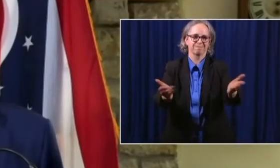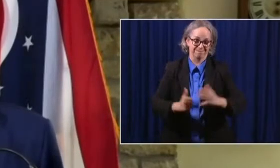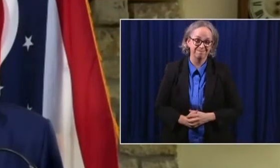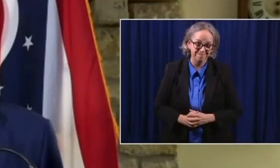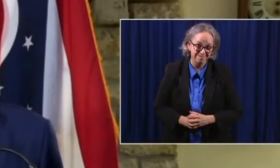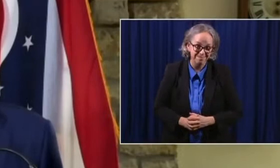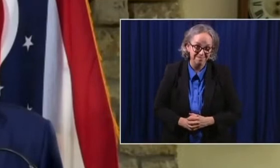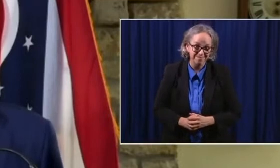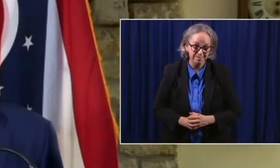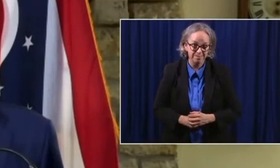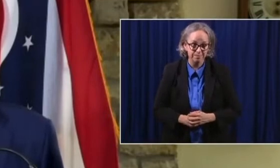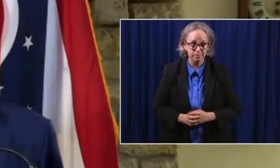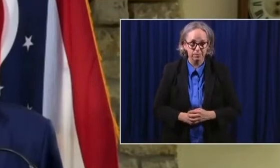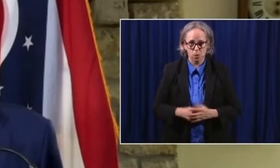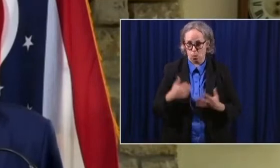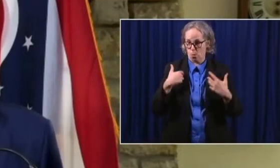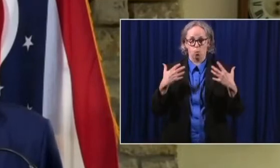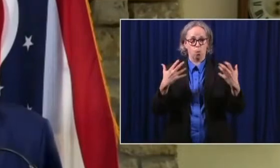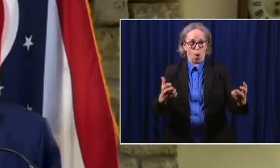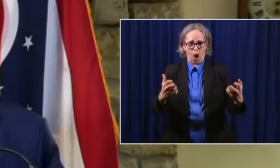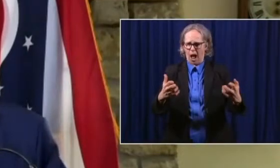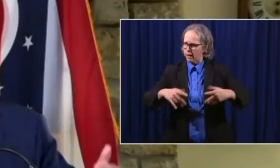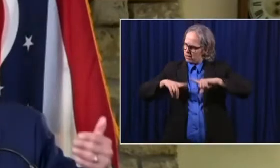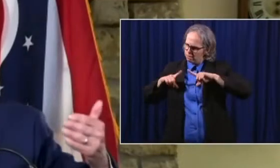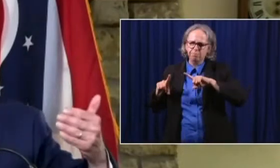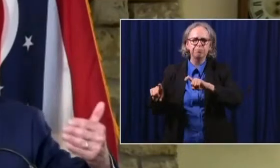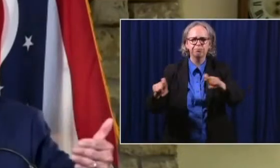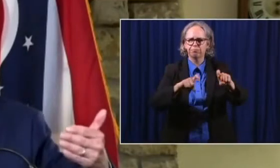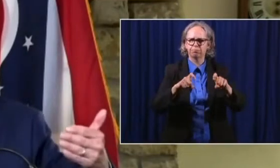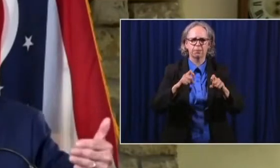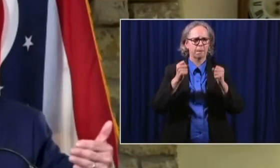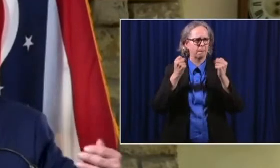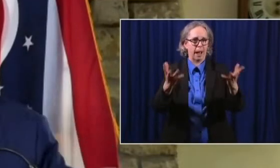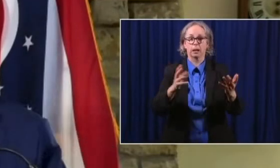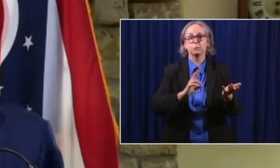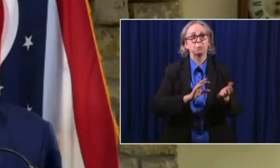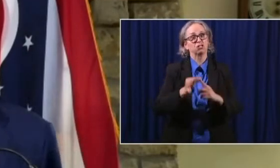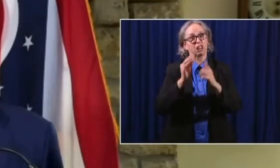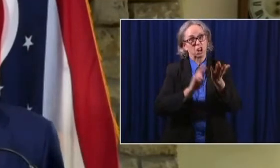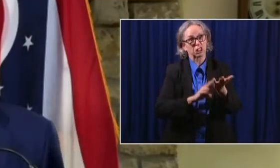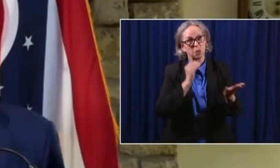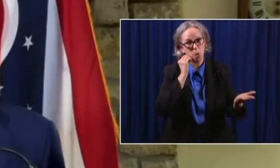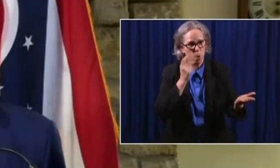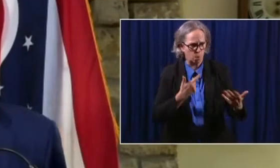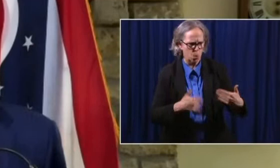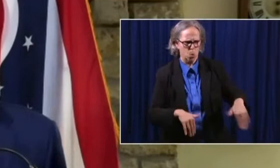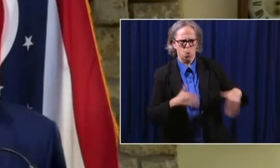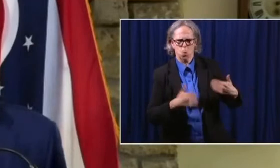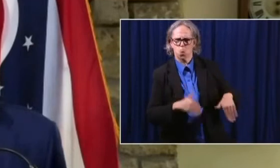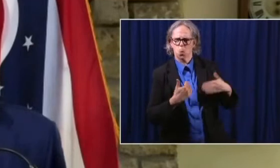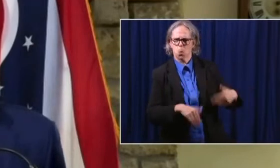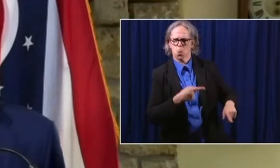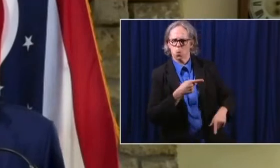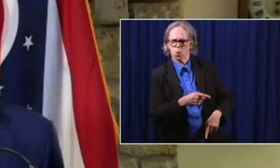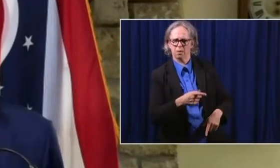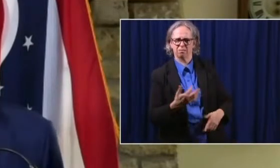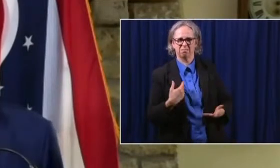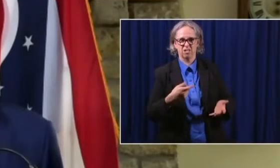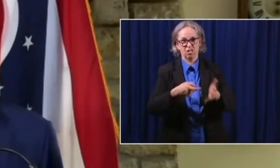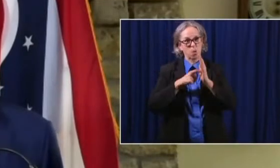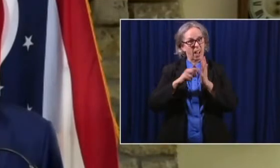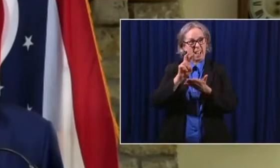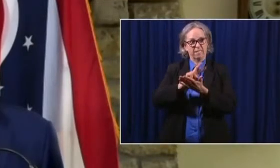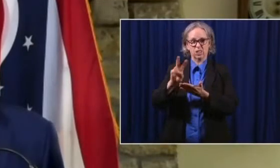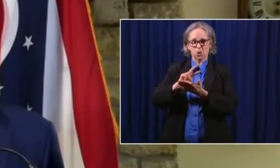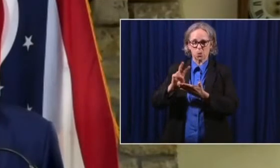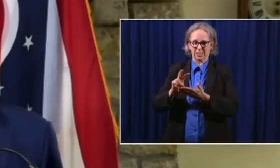We want to take testing in our nursing homes that now is at 2 weeks, every 2 weeks. We're going to take it down to 1. And if